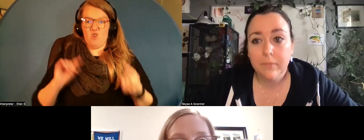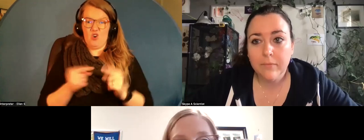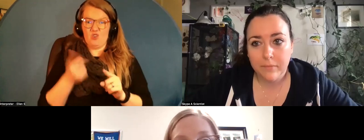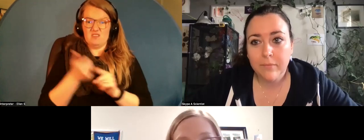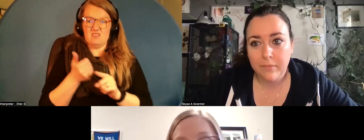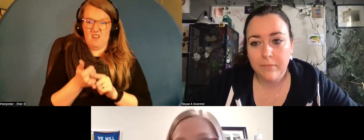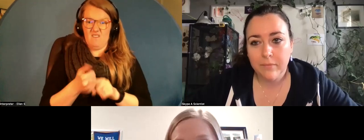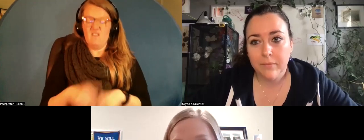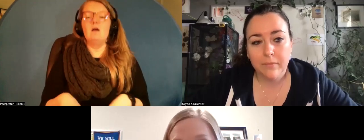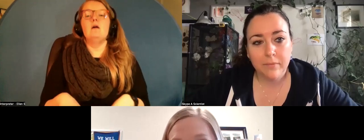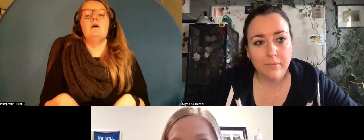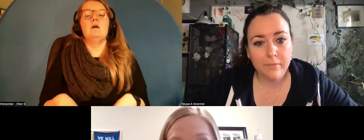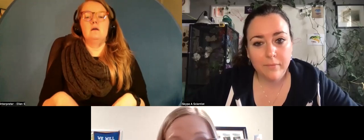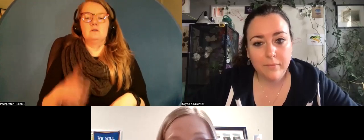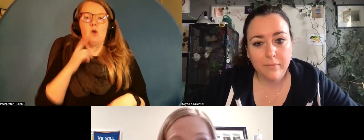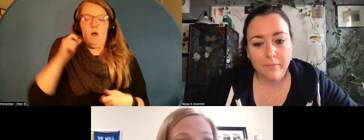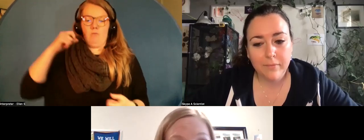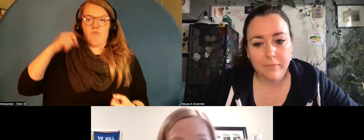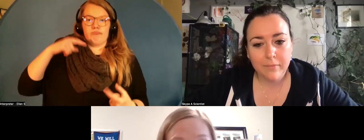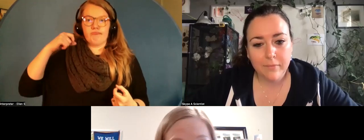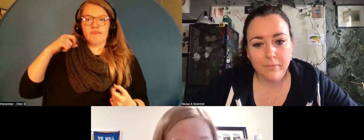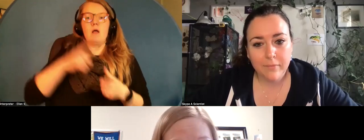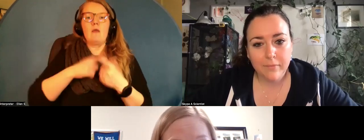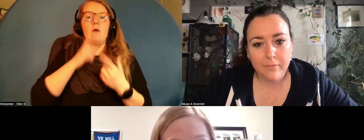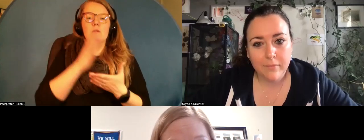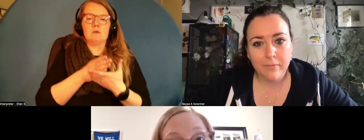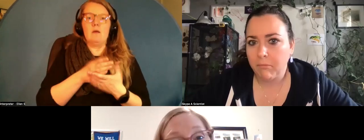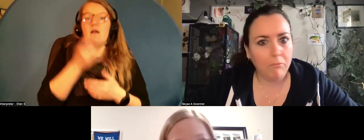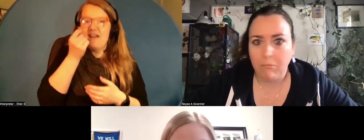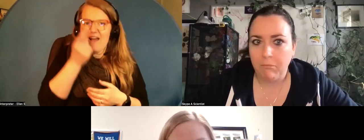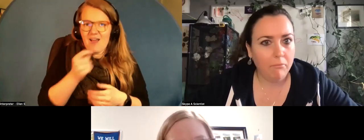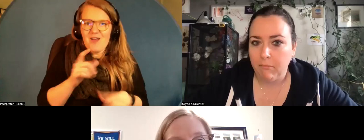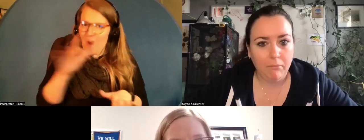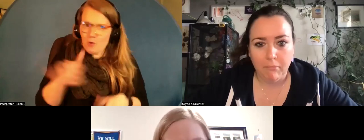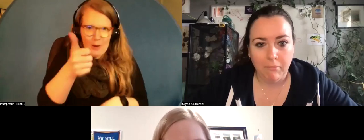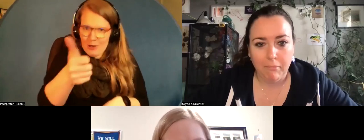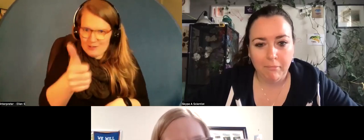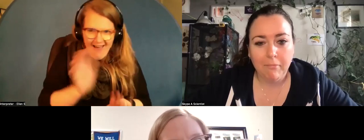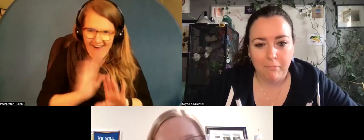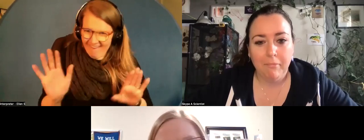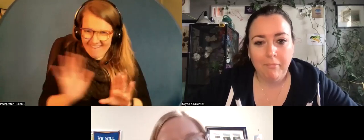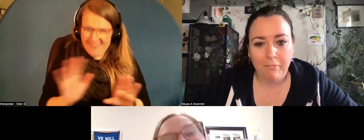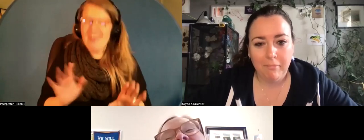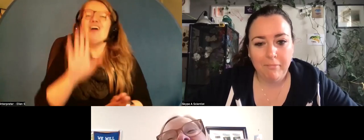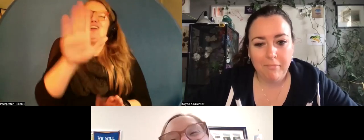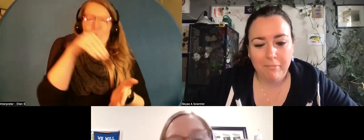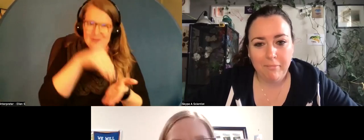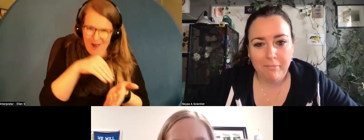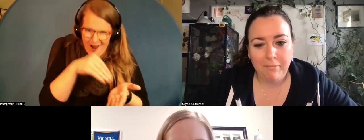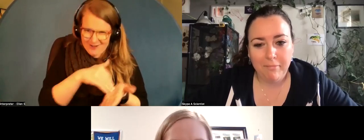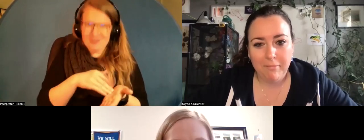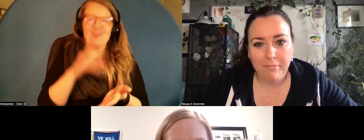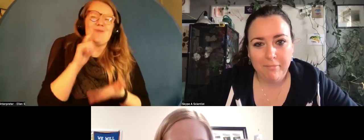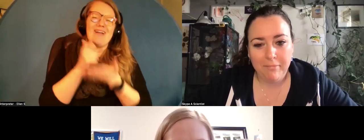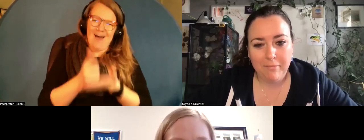right? Now, I'm going to say that with a caveat that you should not try to do this on your own. You should work with your doctor. And